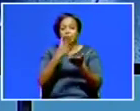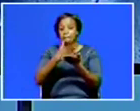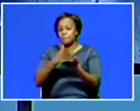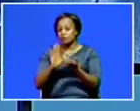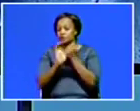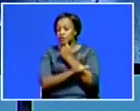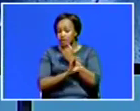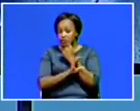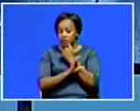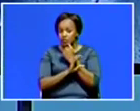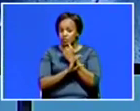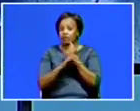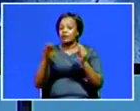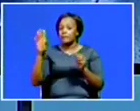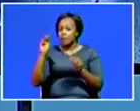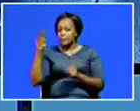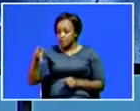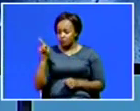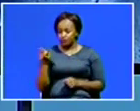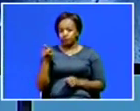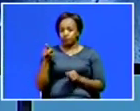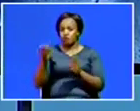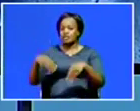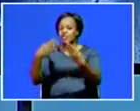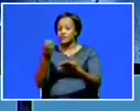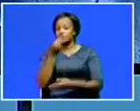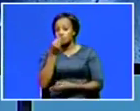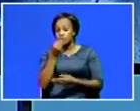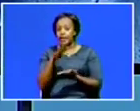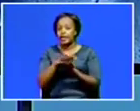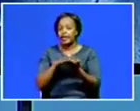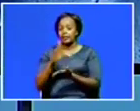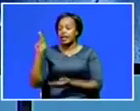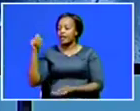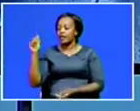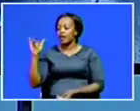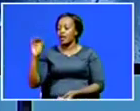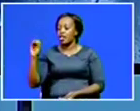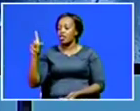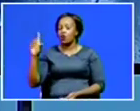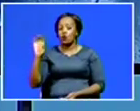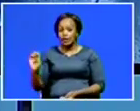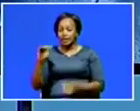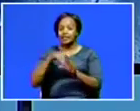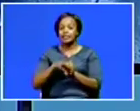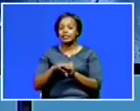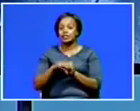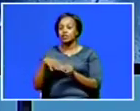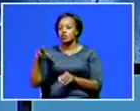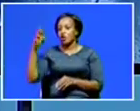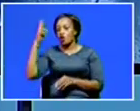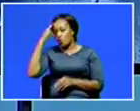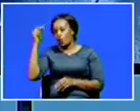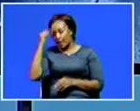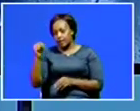food items and clothing to the affected families in Kayole and Burgay in his Rongai constituency, Nakuru